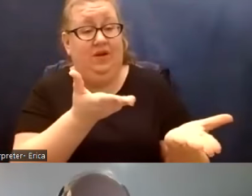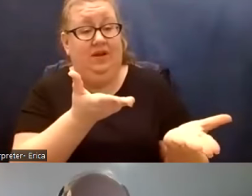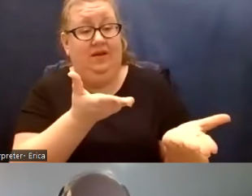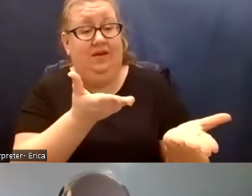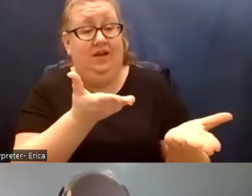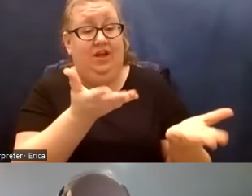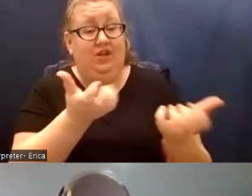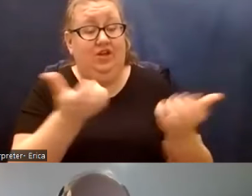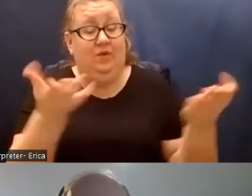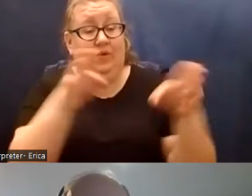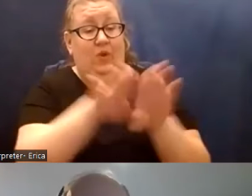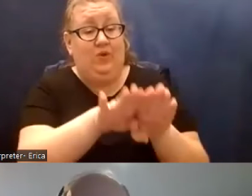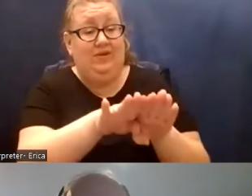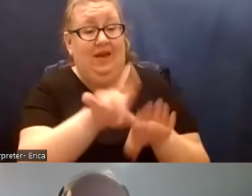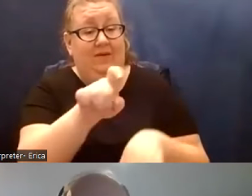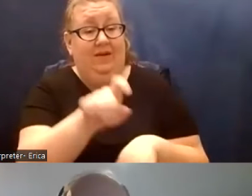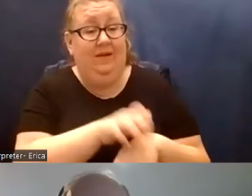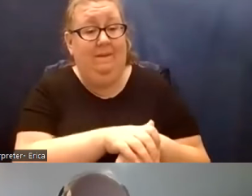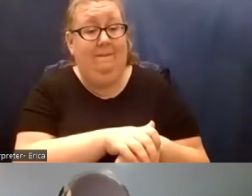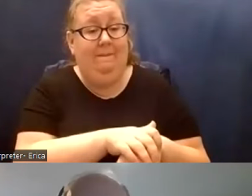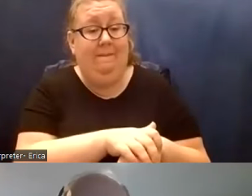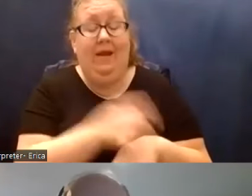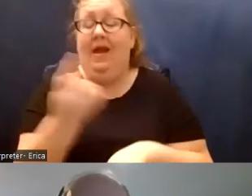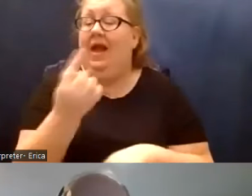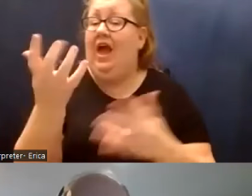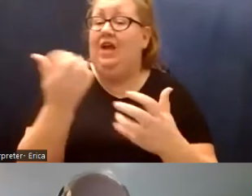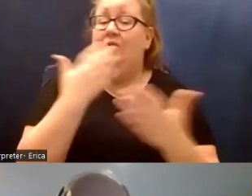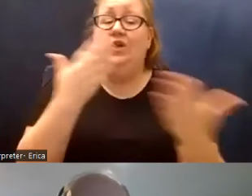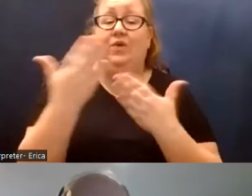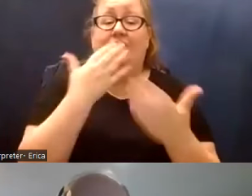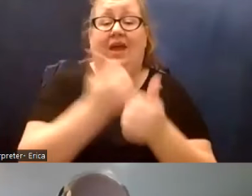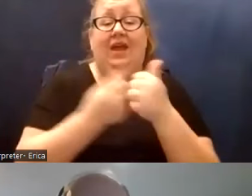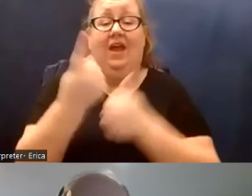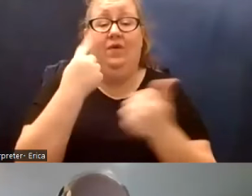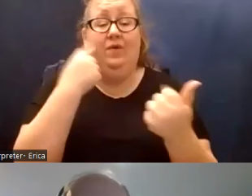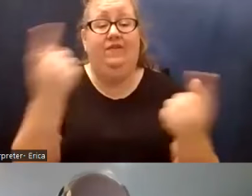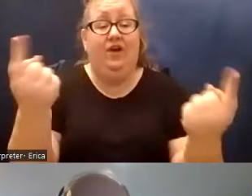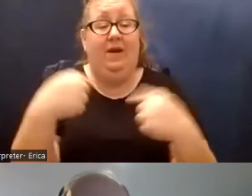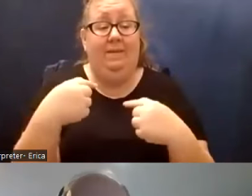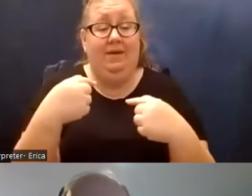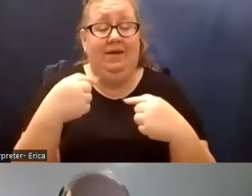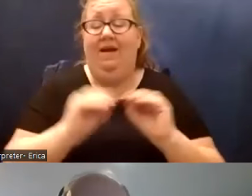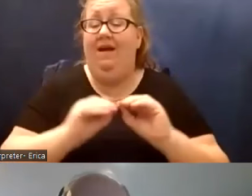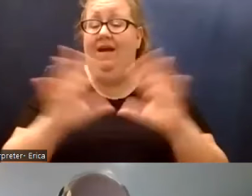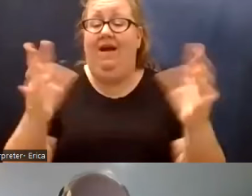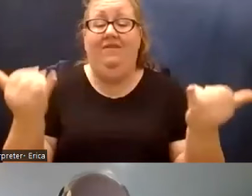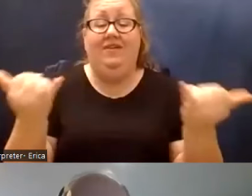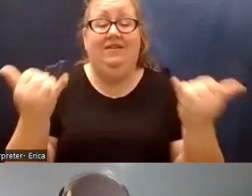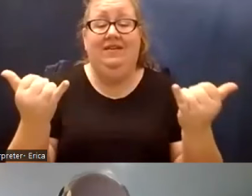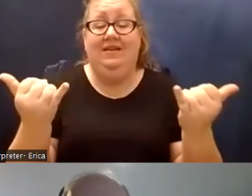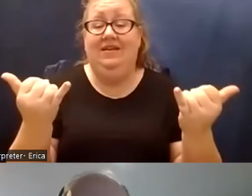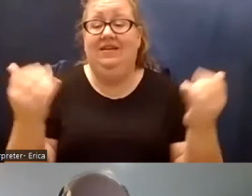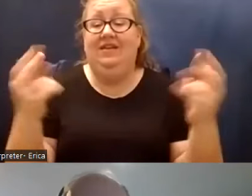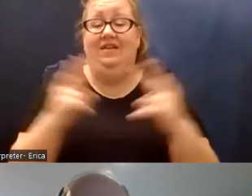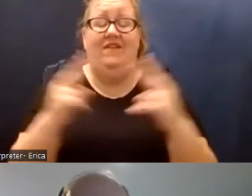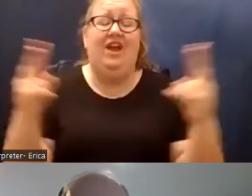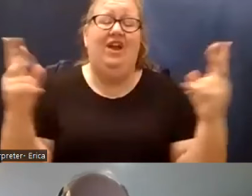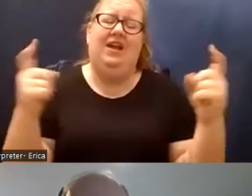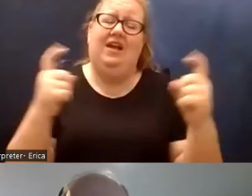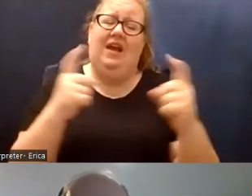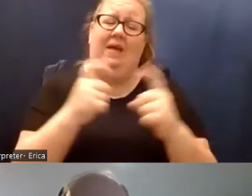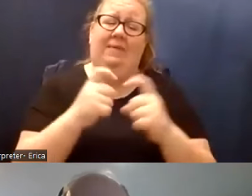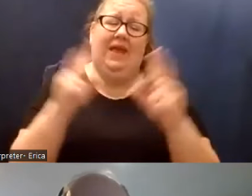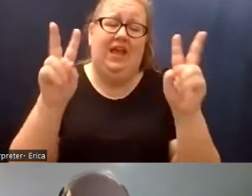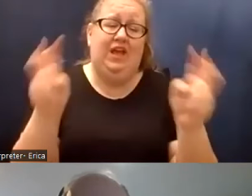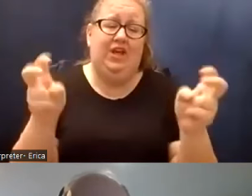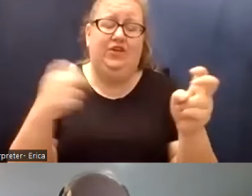did you want to close us out? I just want to thank everybody for coming. Obviously, this is a very complicated issue, and we're going